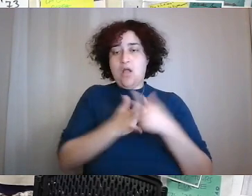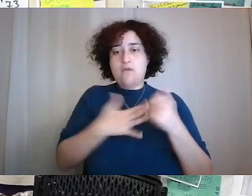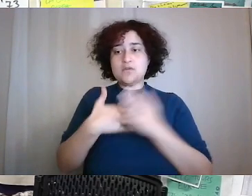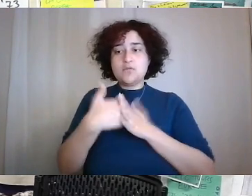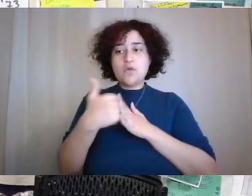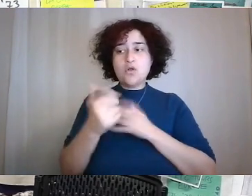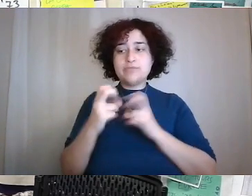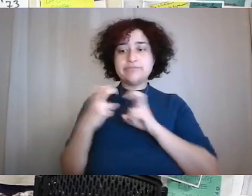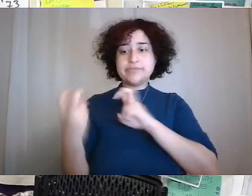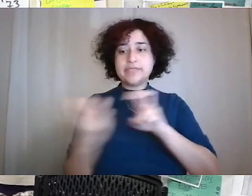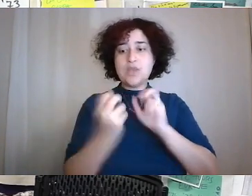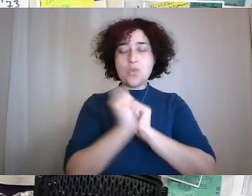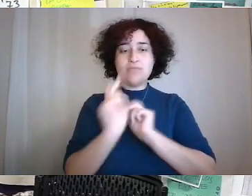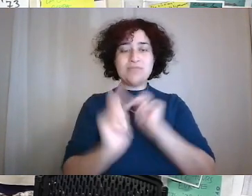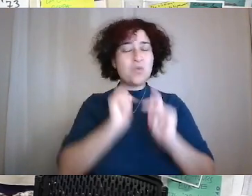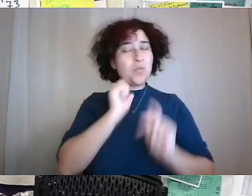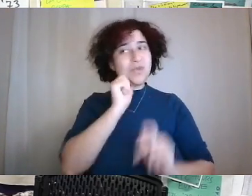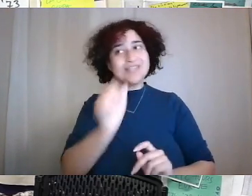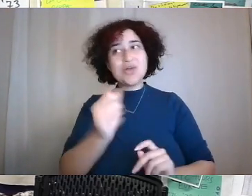necessarily like